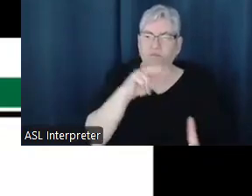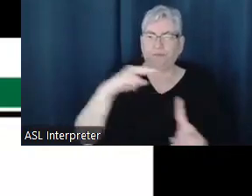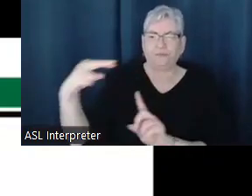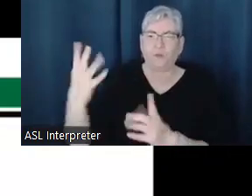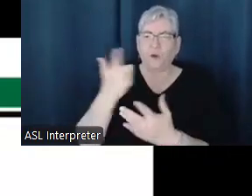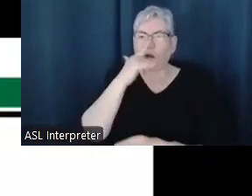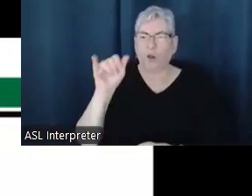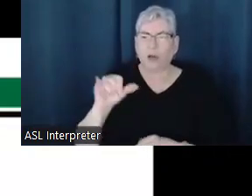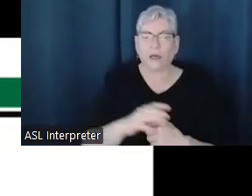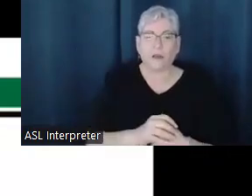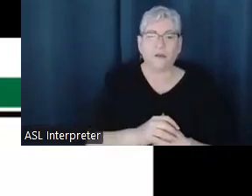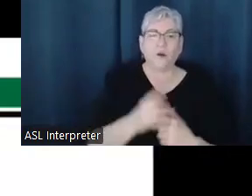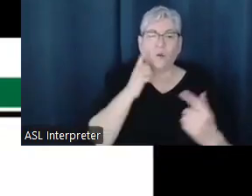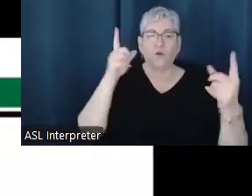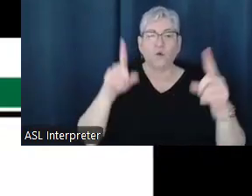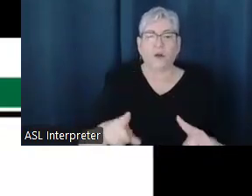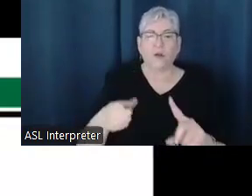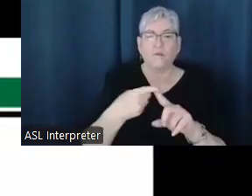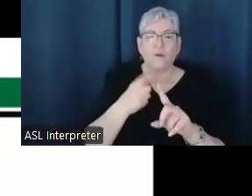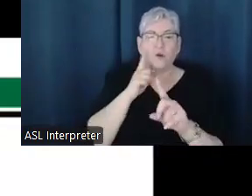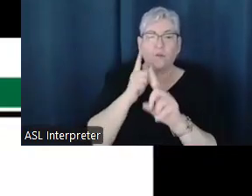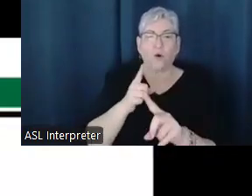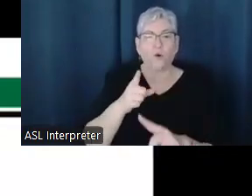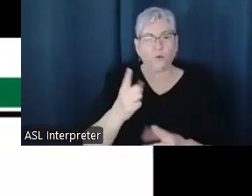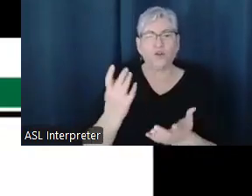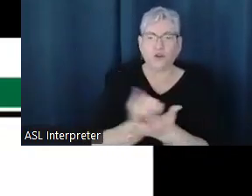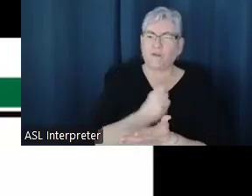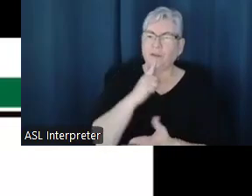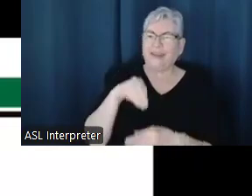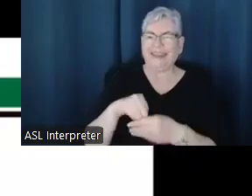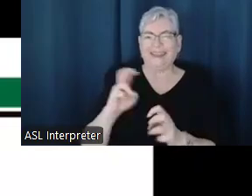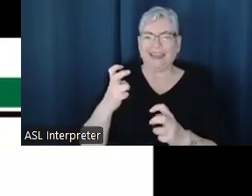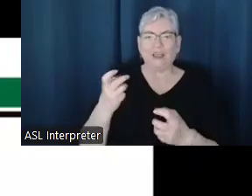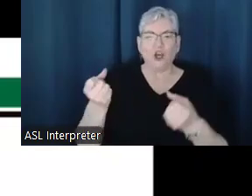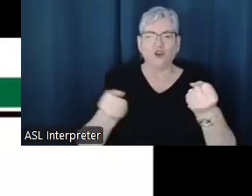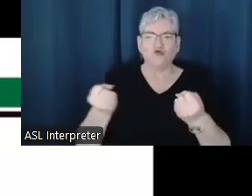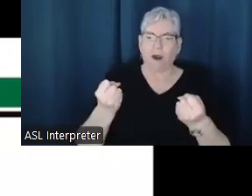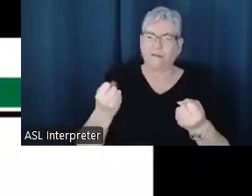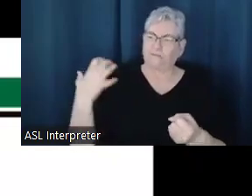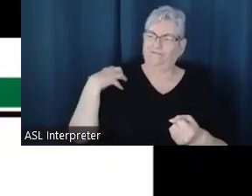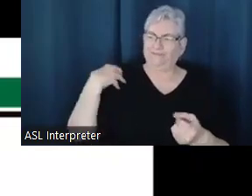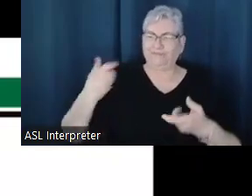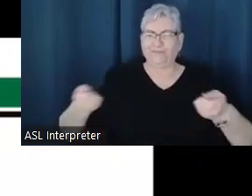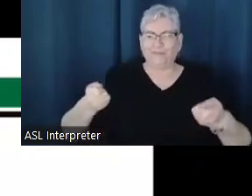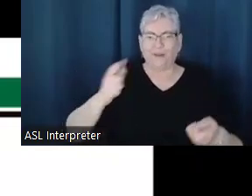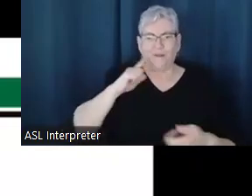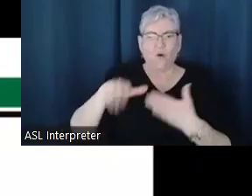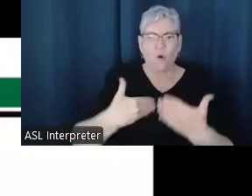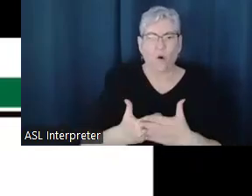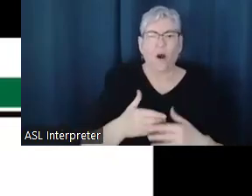all agree with this first bullet that youth deserve to be in the driver's seat of their own lives. Progress is definitely being